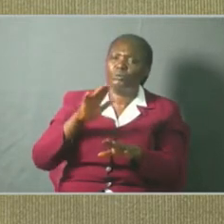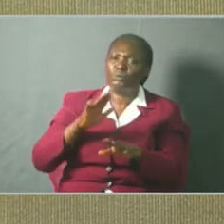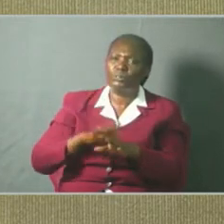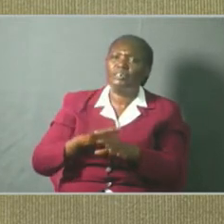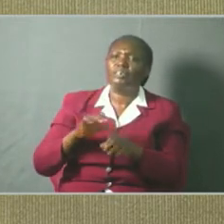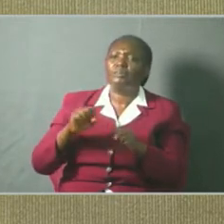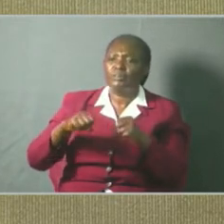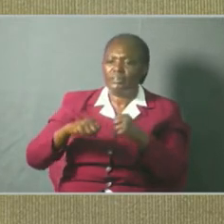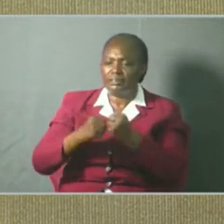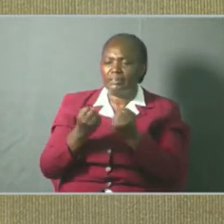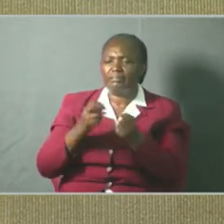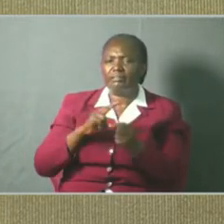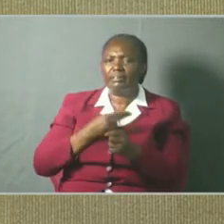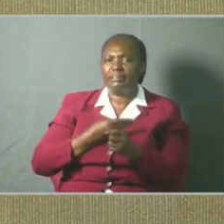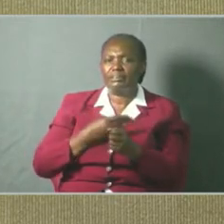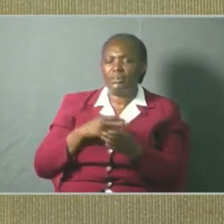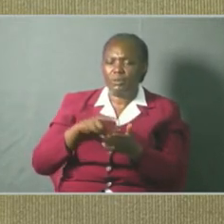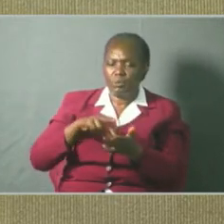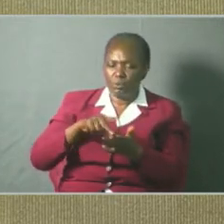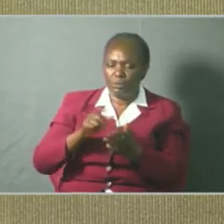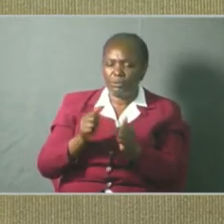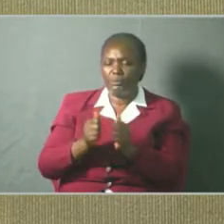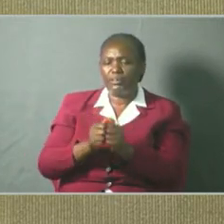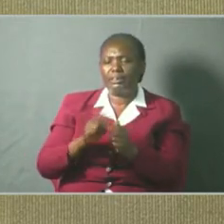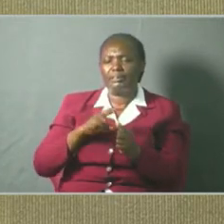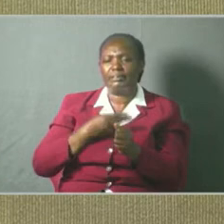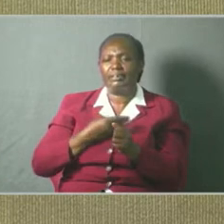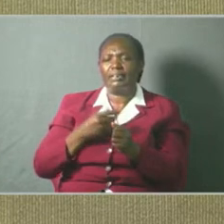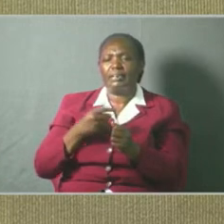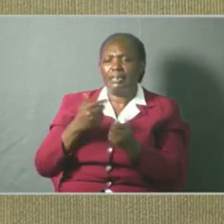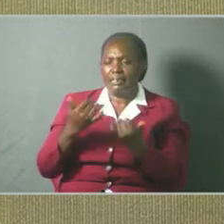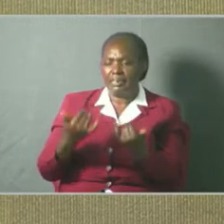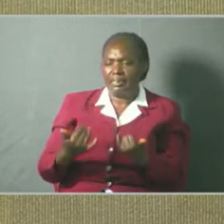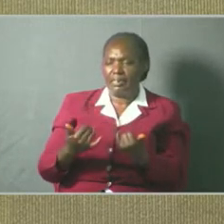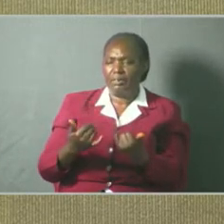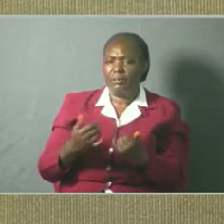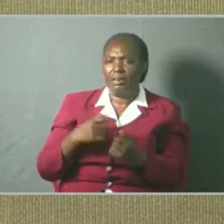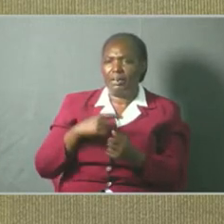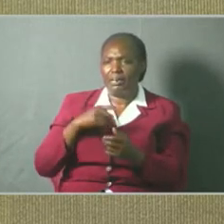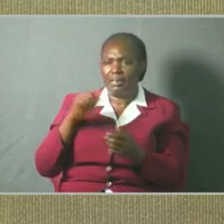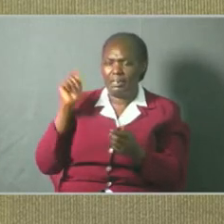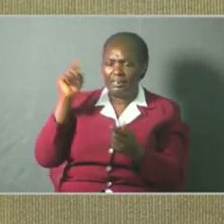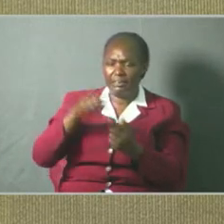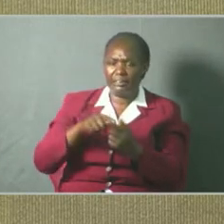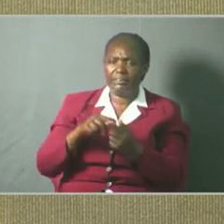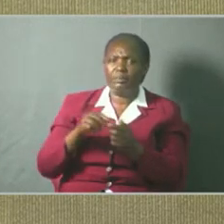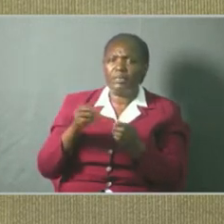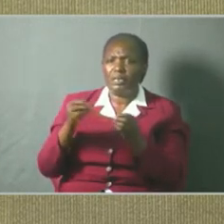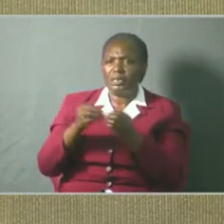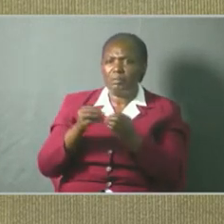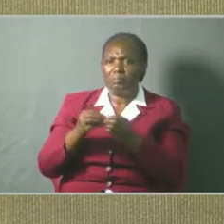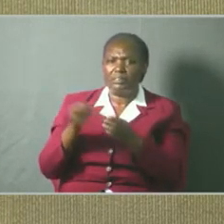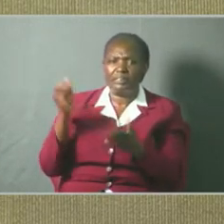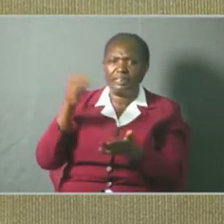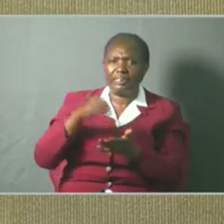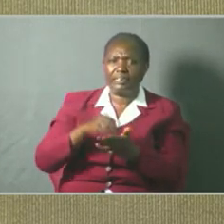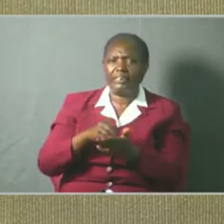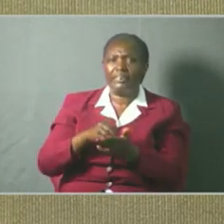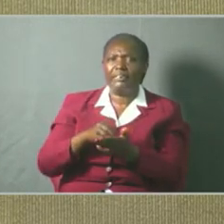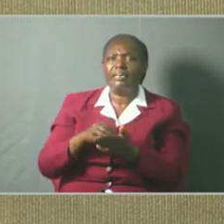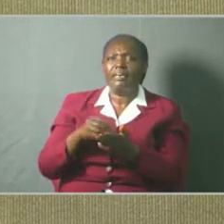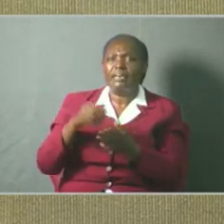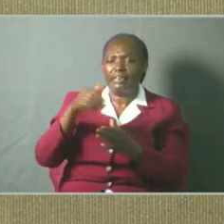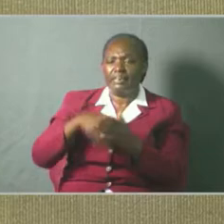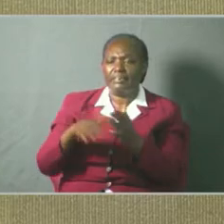everything. Walk with us now. Go with us until we meet again. For this we pray in the name of Christ, who is our Lord and our